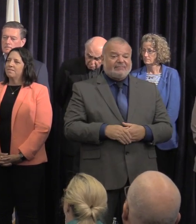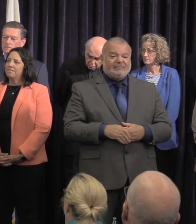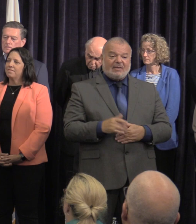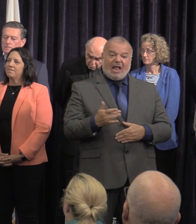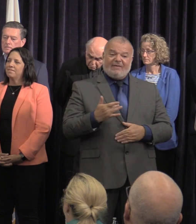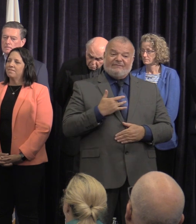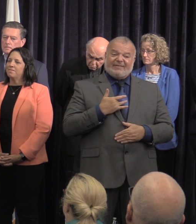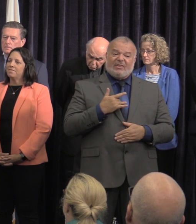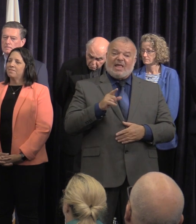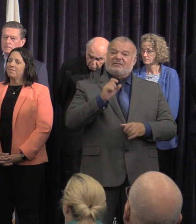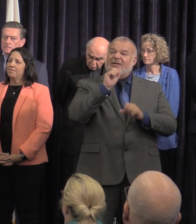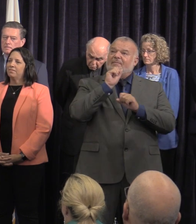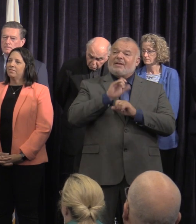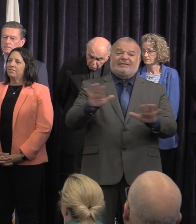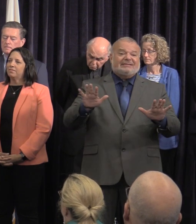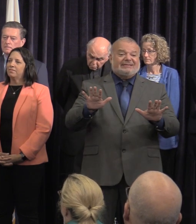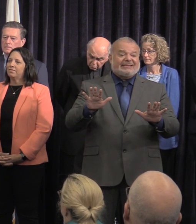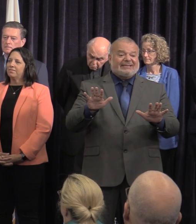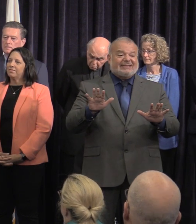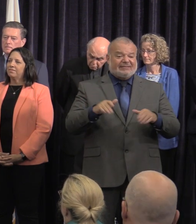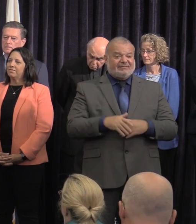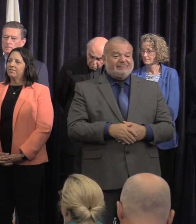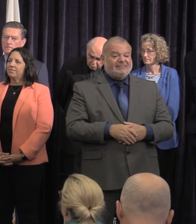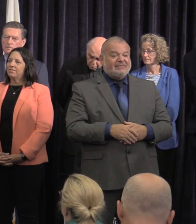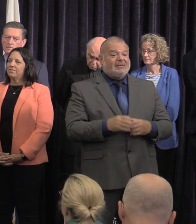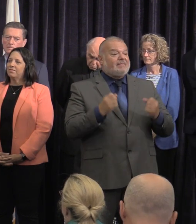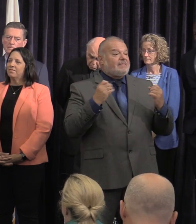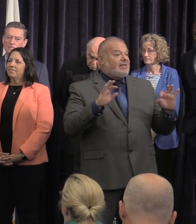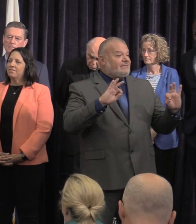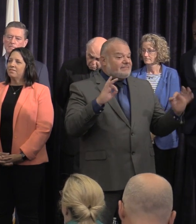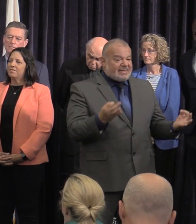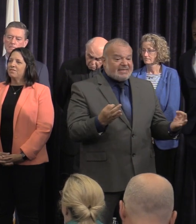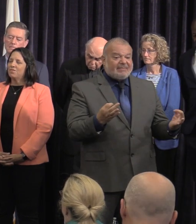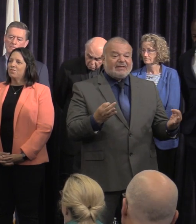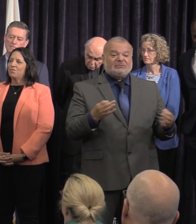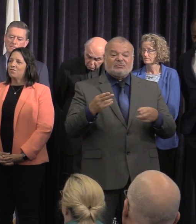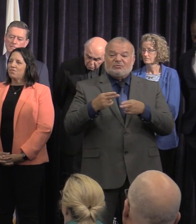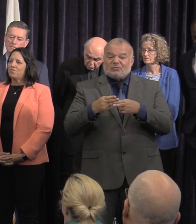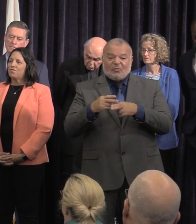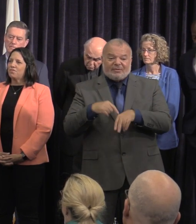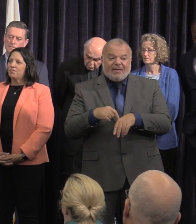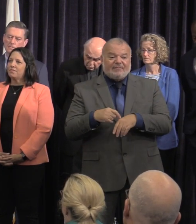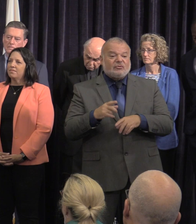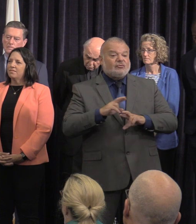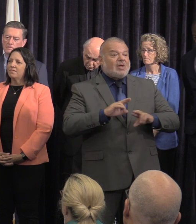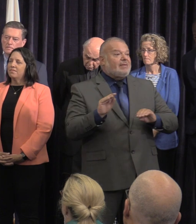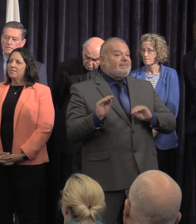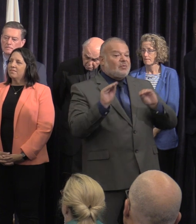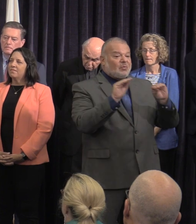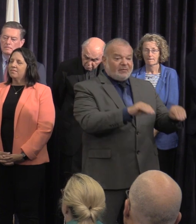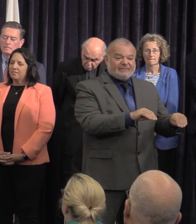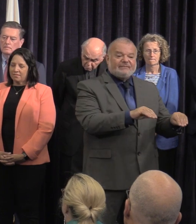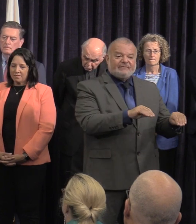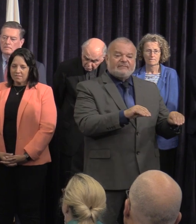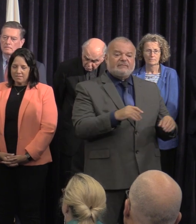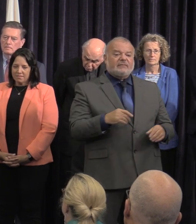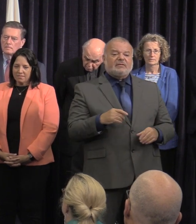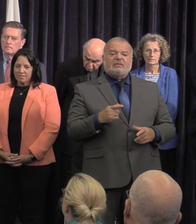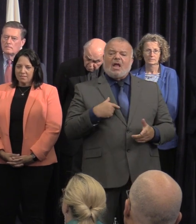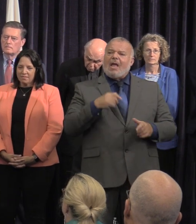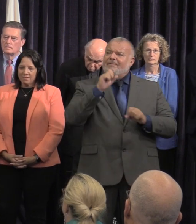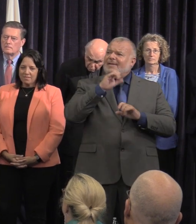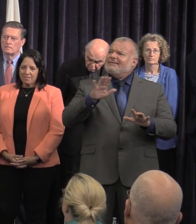families have left staying with us and continued on their journey, they have all given us some variation of the